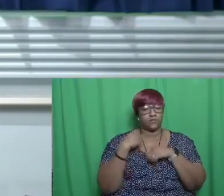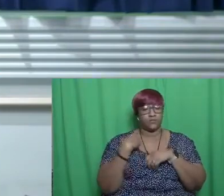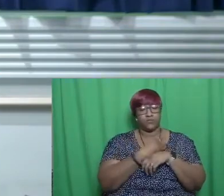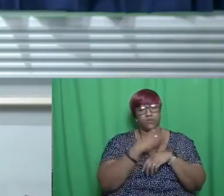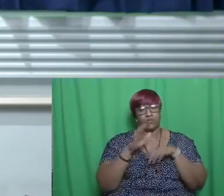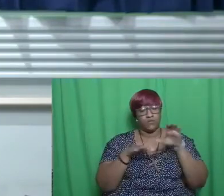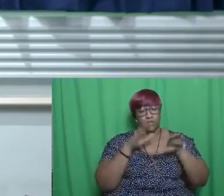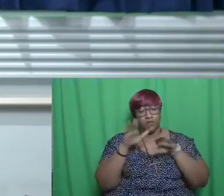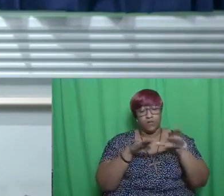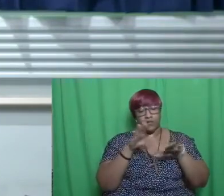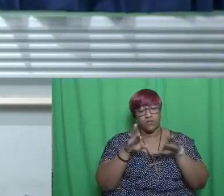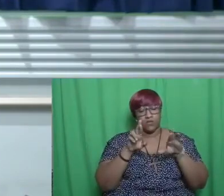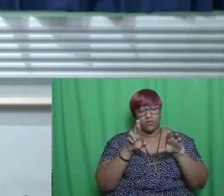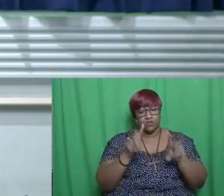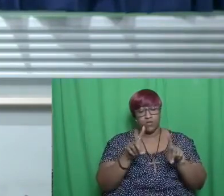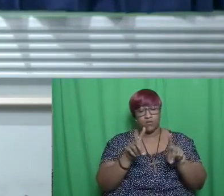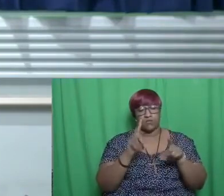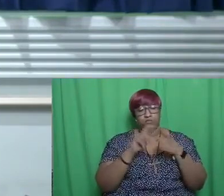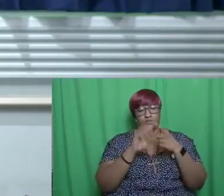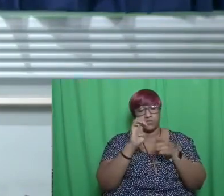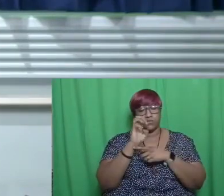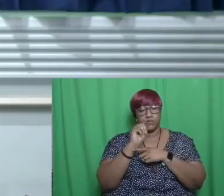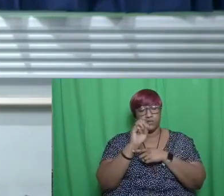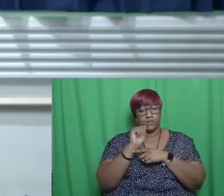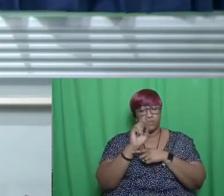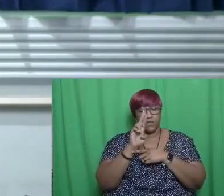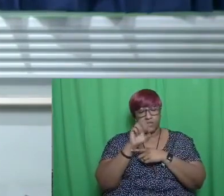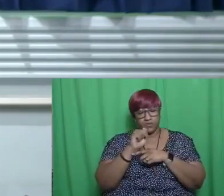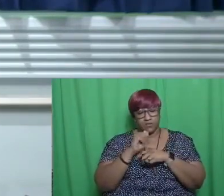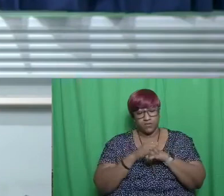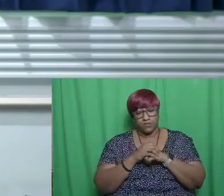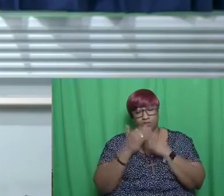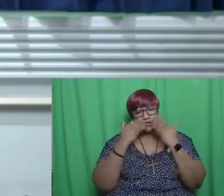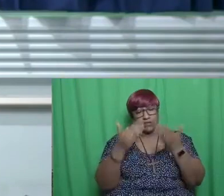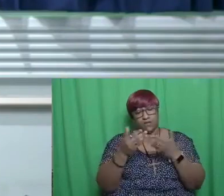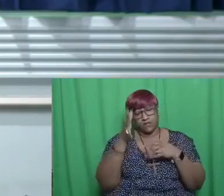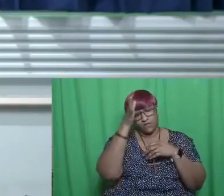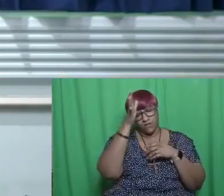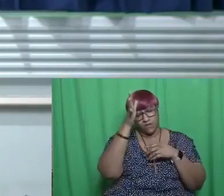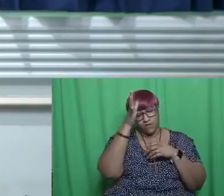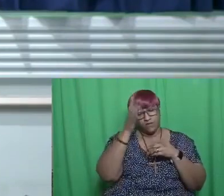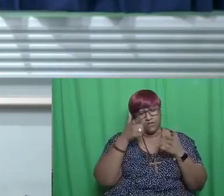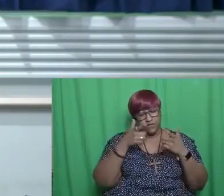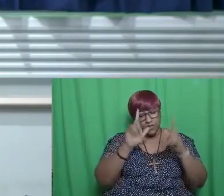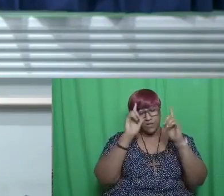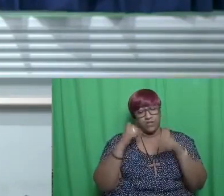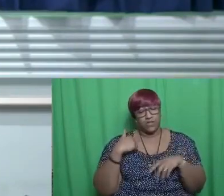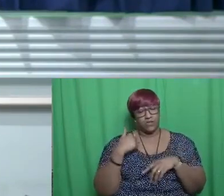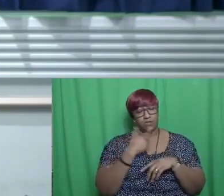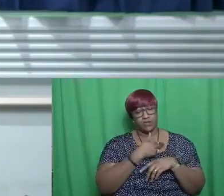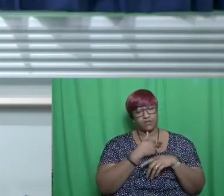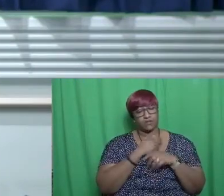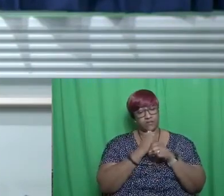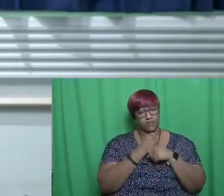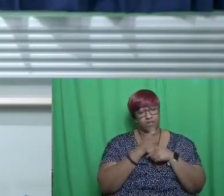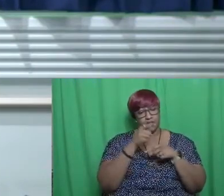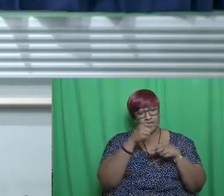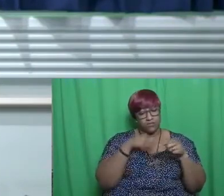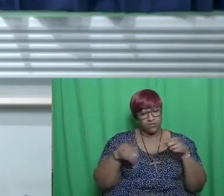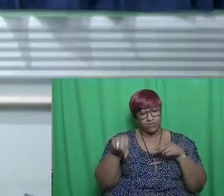are walking that road to Emmaus. Thank you for allowing us to make a